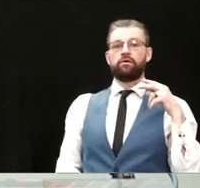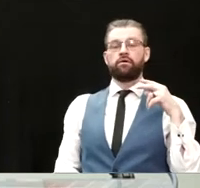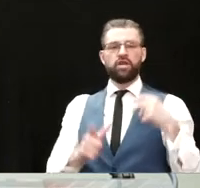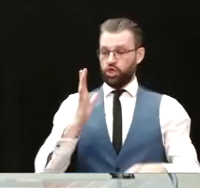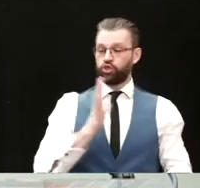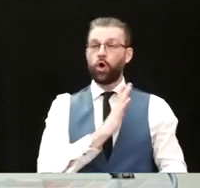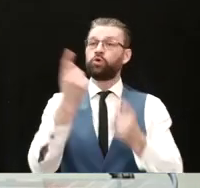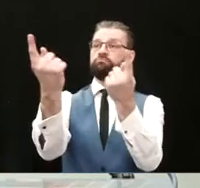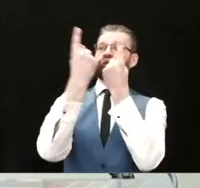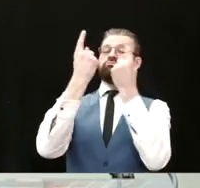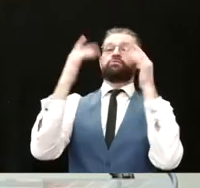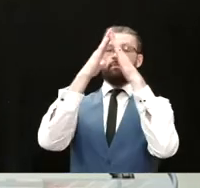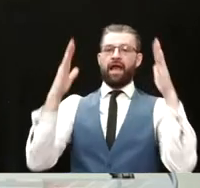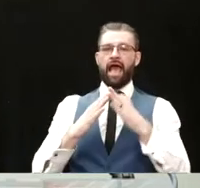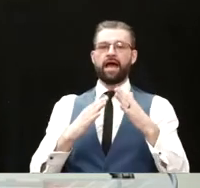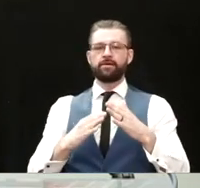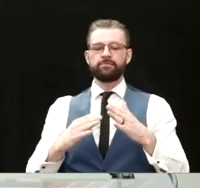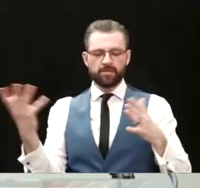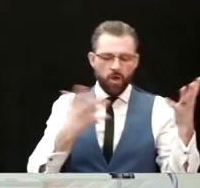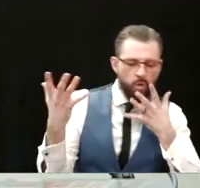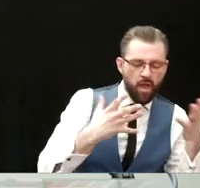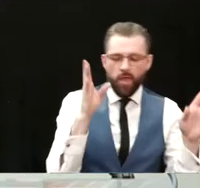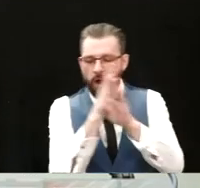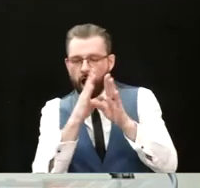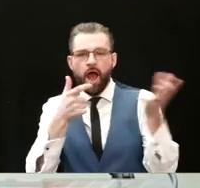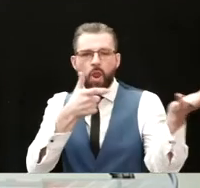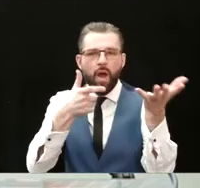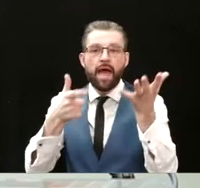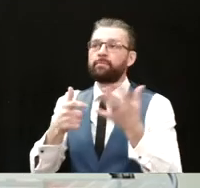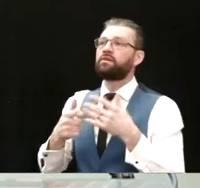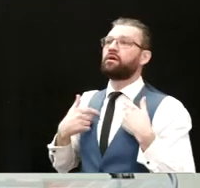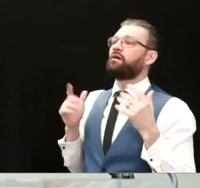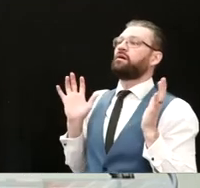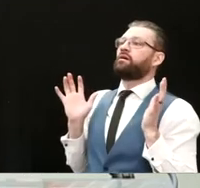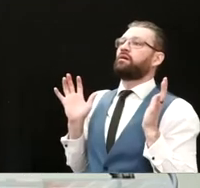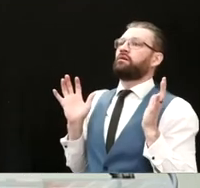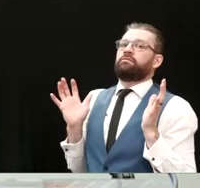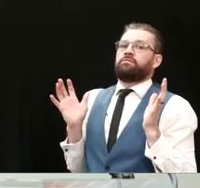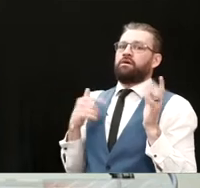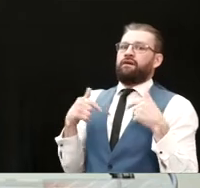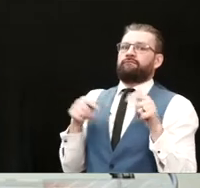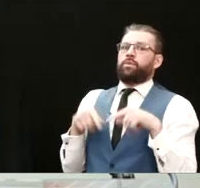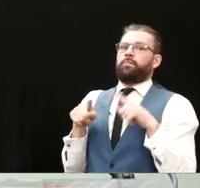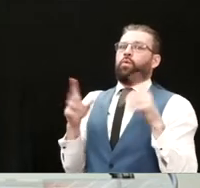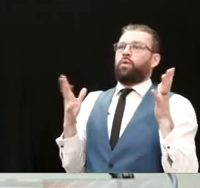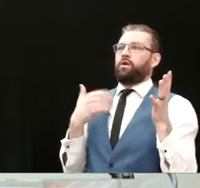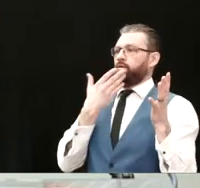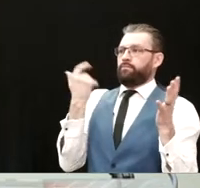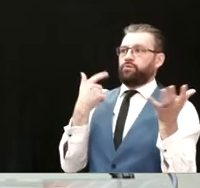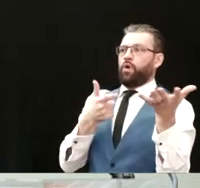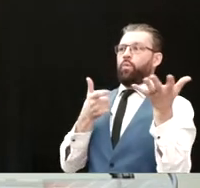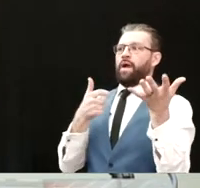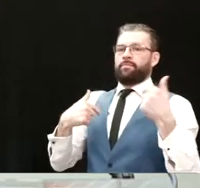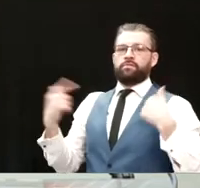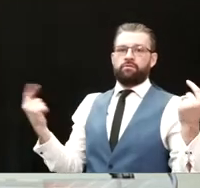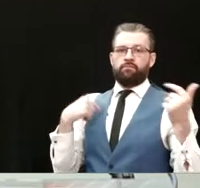Soldiers stormed the house, demanding hidden weapons, but we told them we are just footballers. We have no weapons in